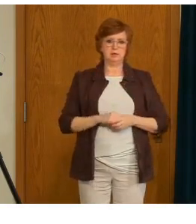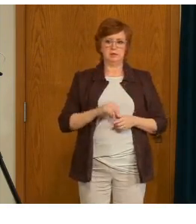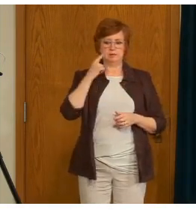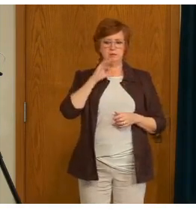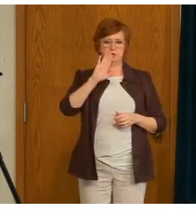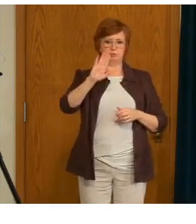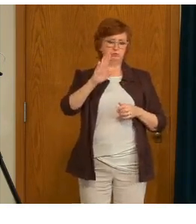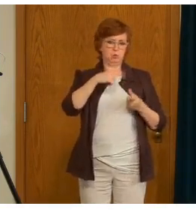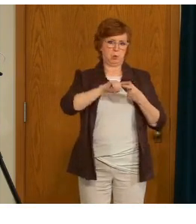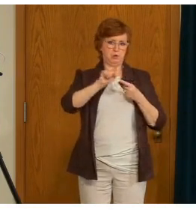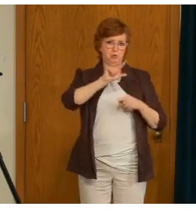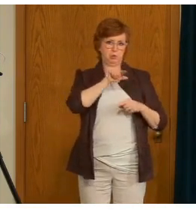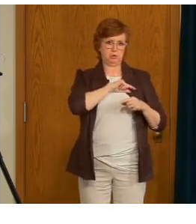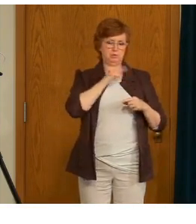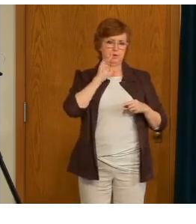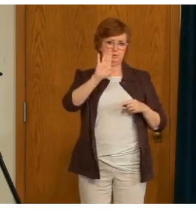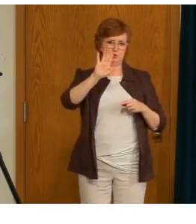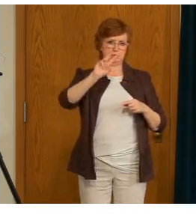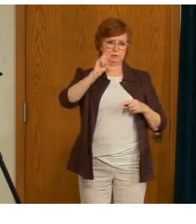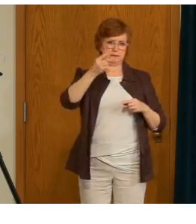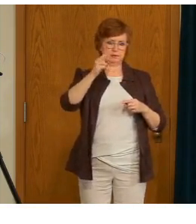And I'll turn it back to Scott.